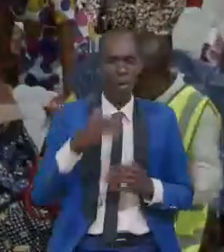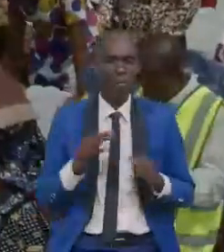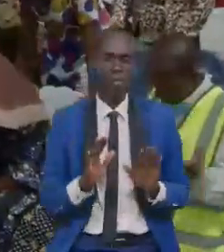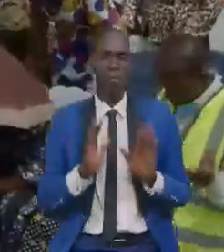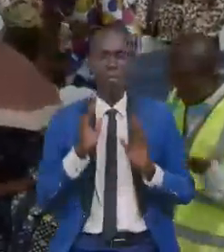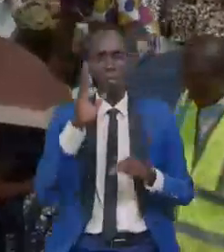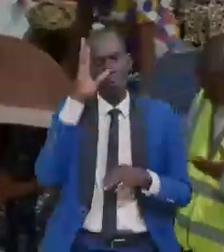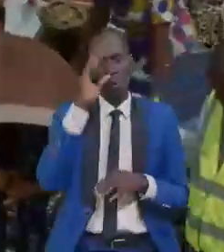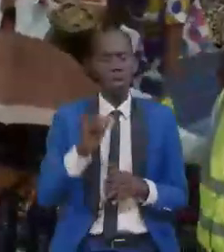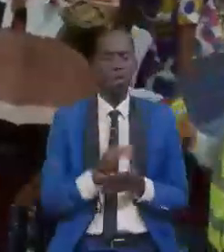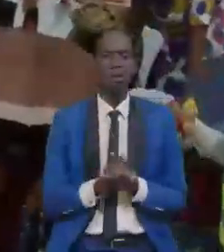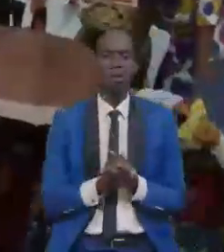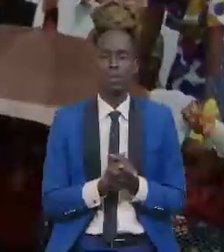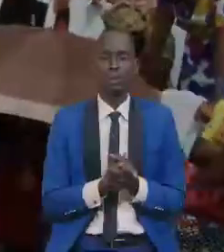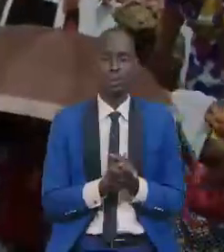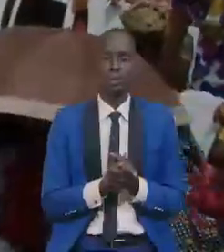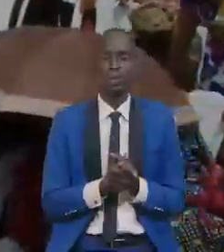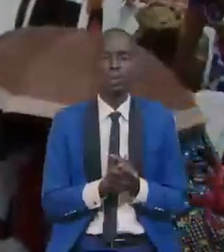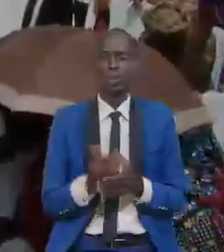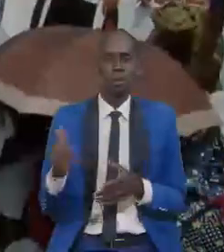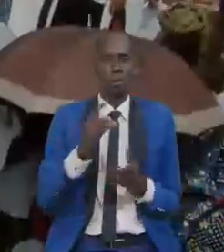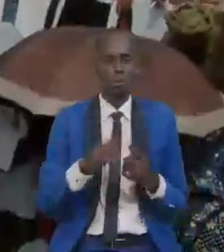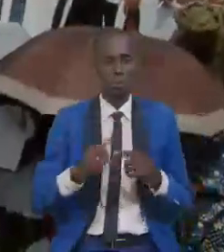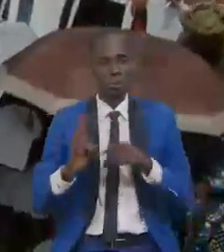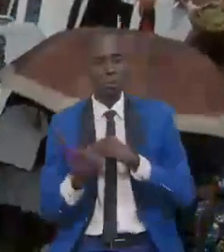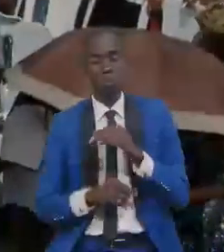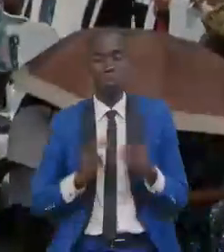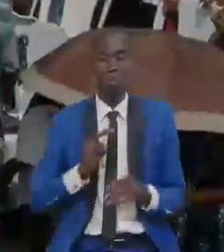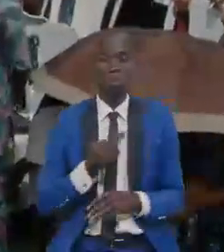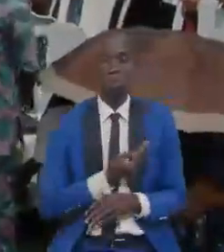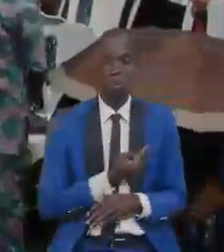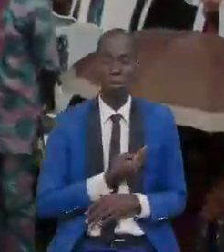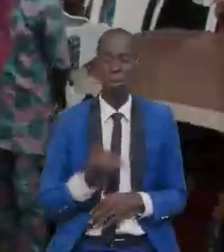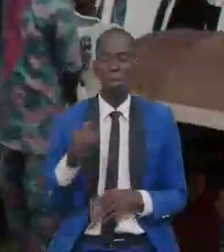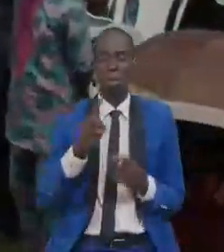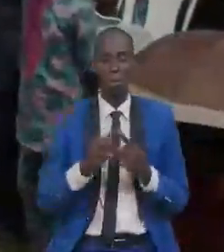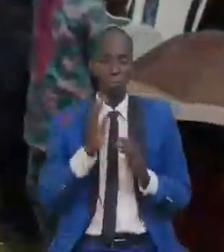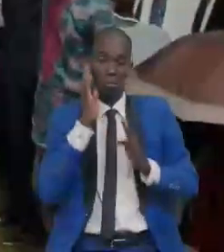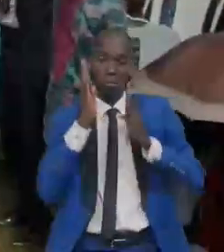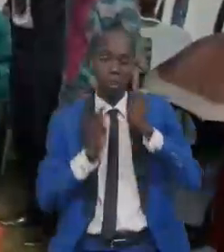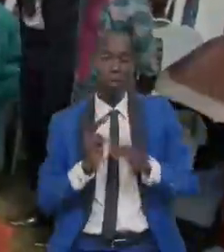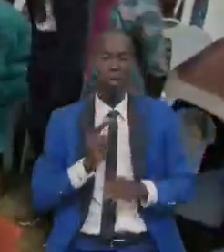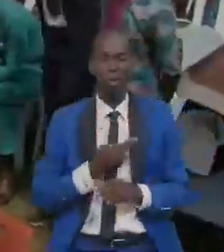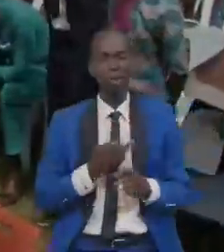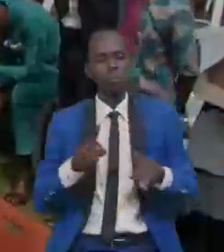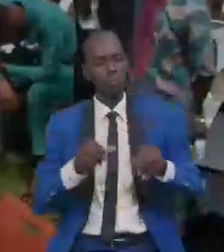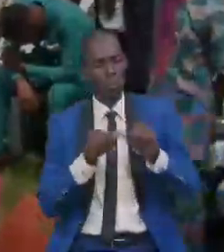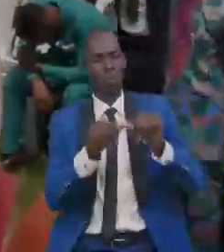to beat us. They want to harass us. Let them go